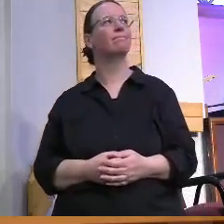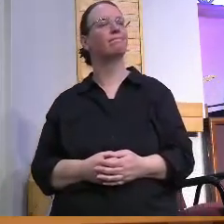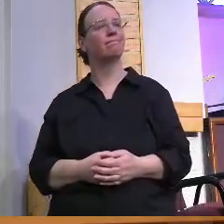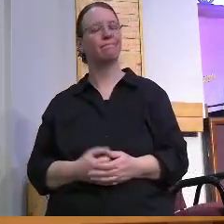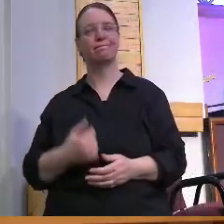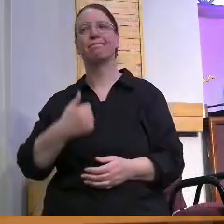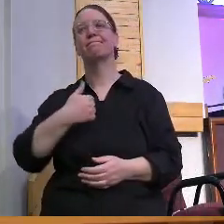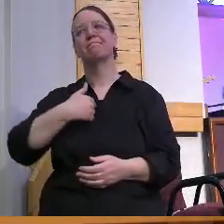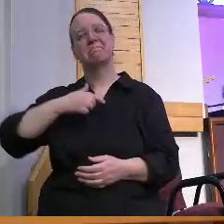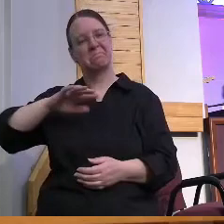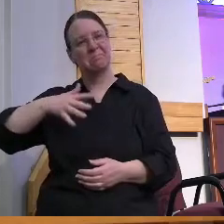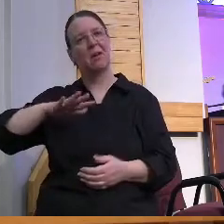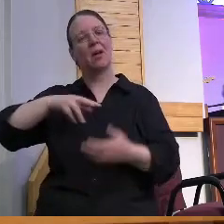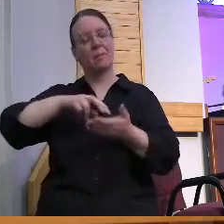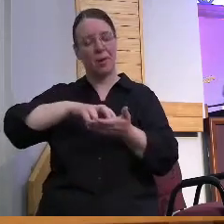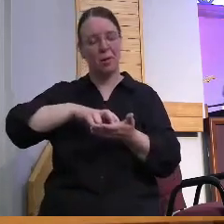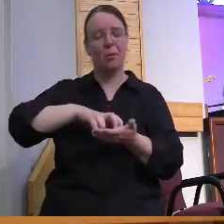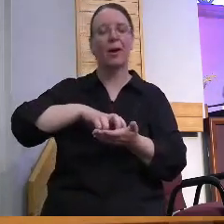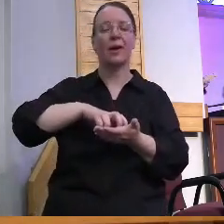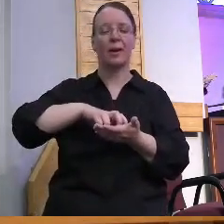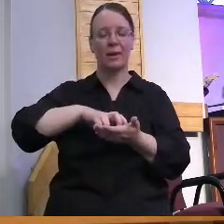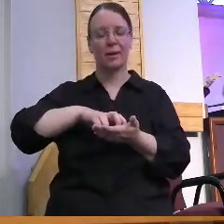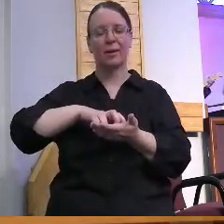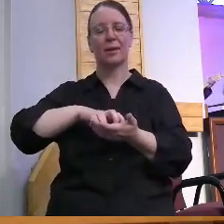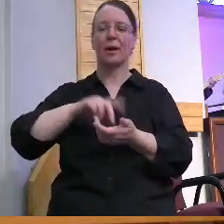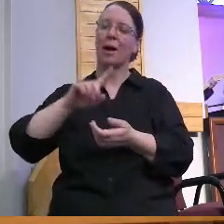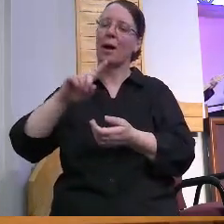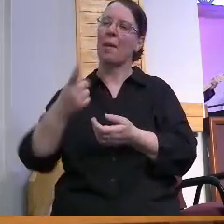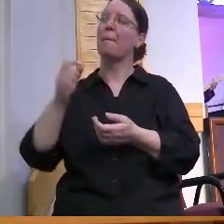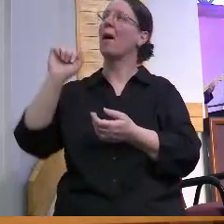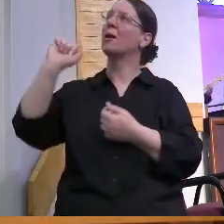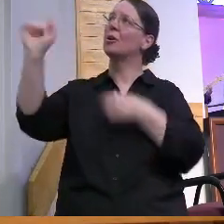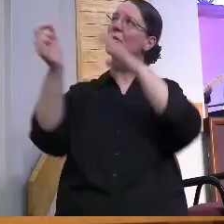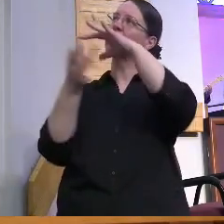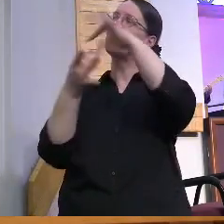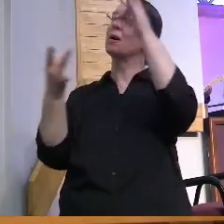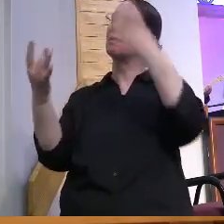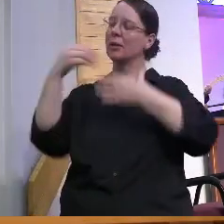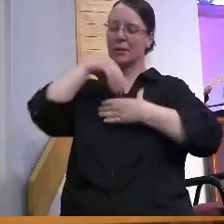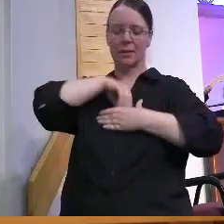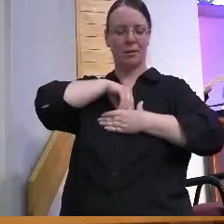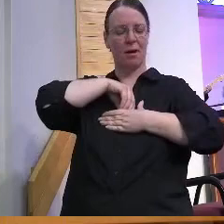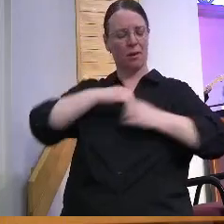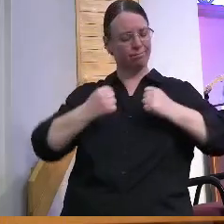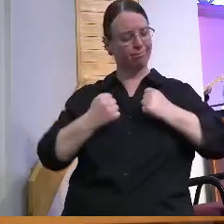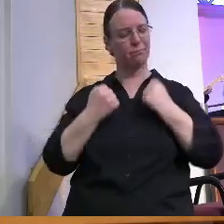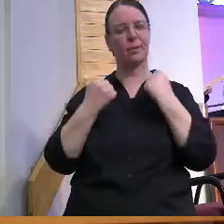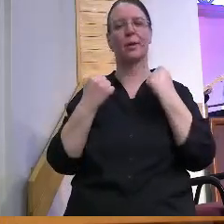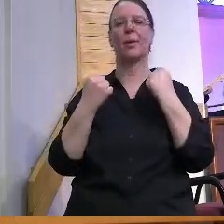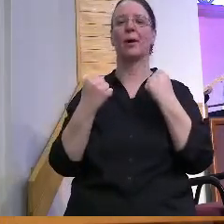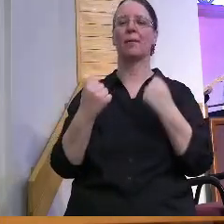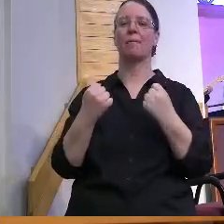weak. I may be weak. Your spirit. Your your spirit strong in